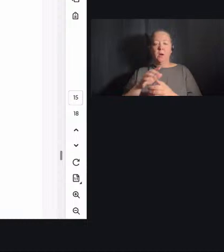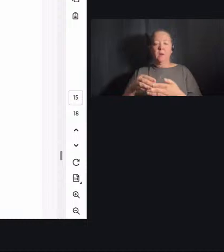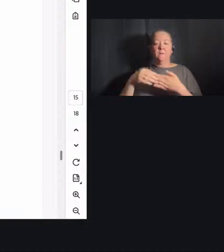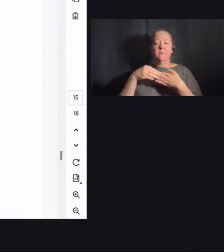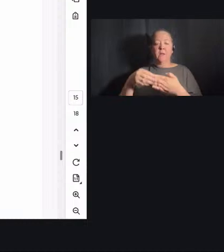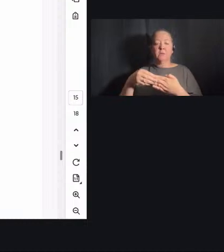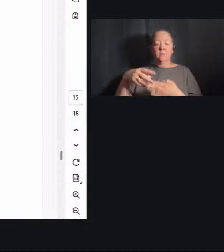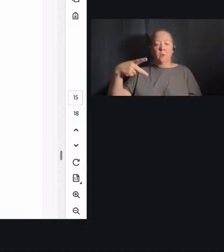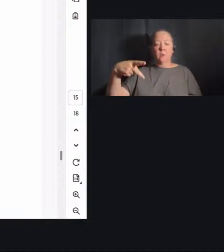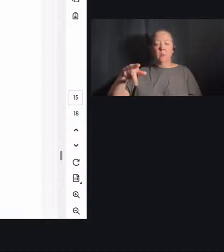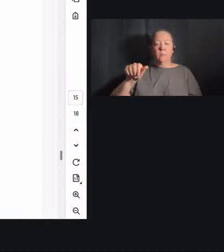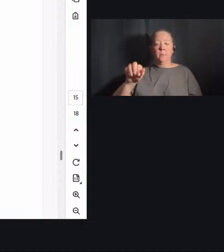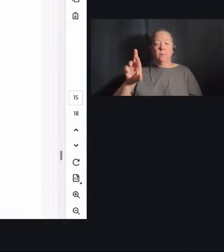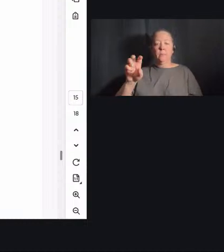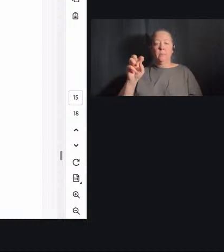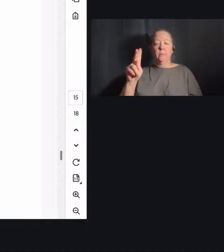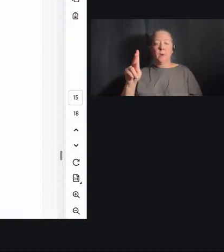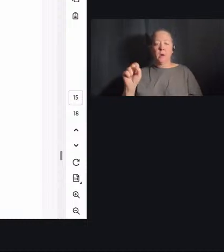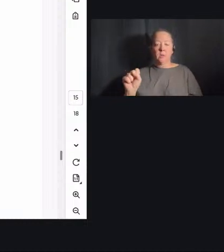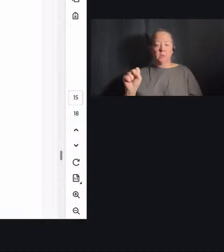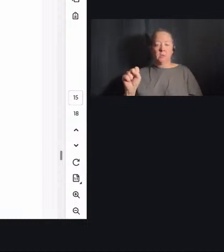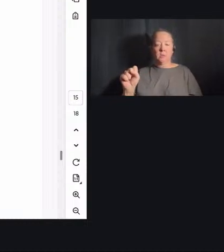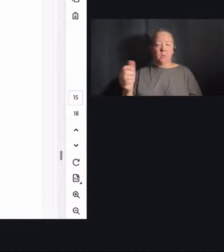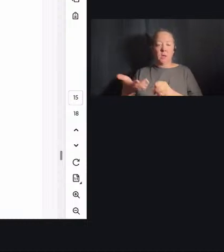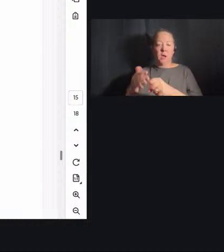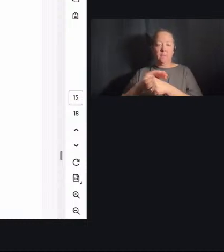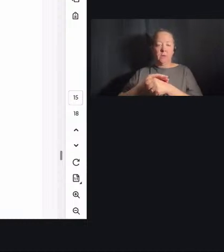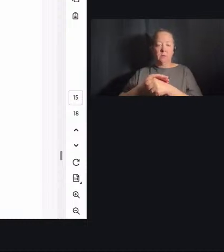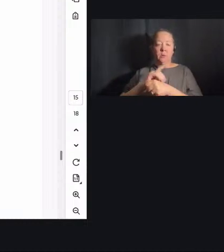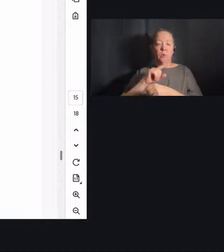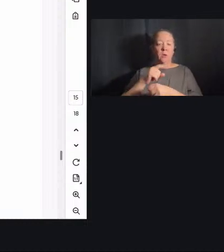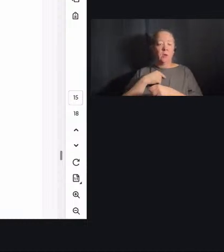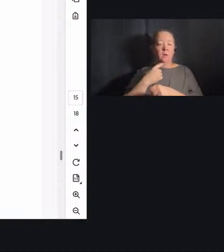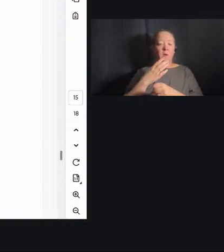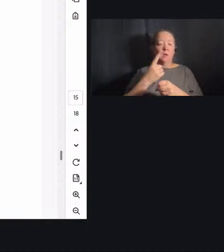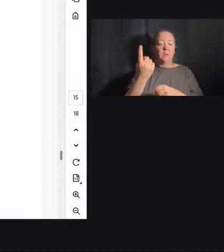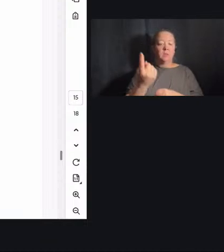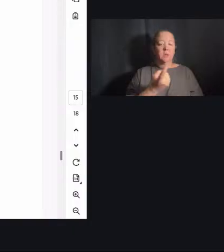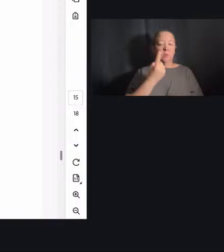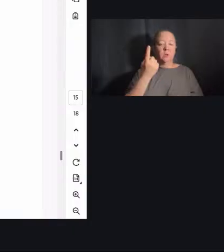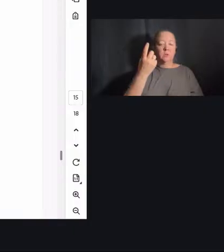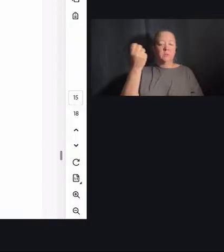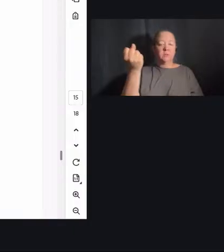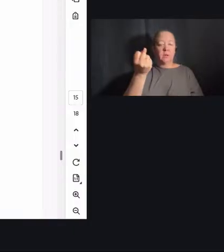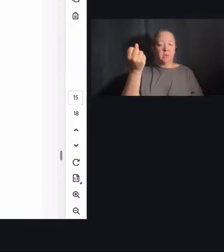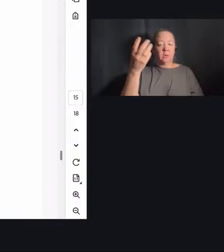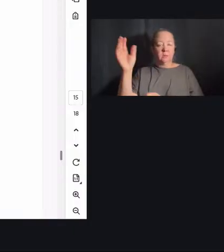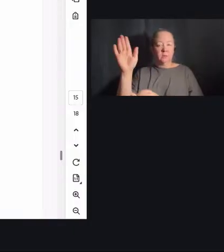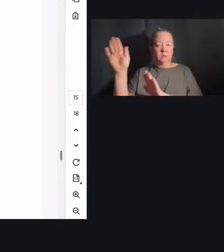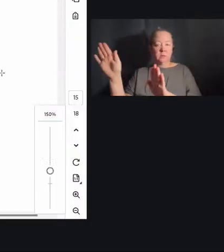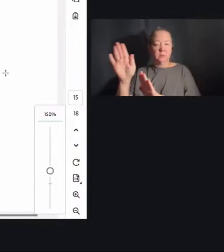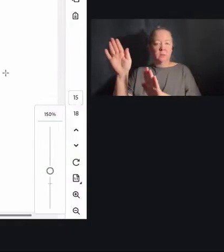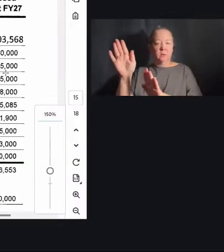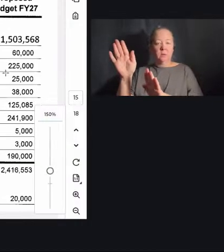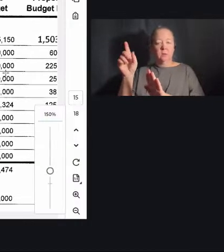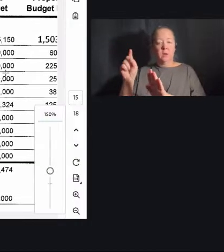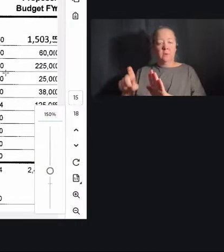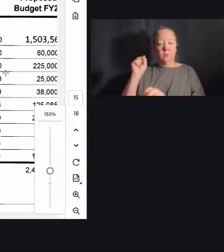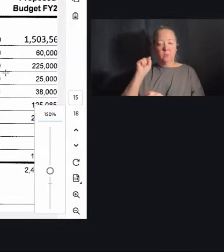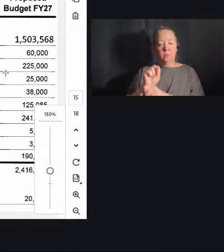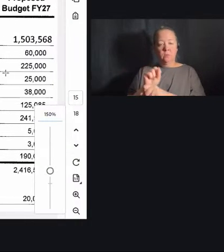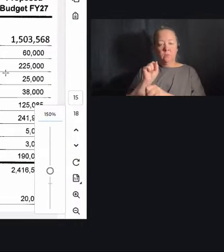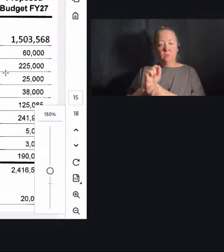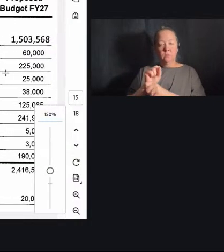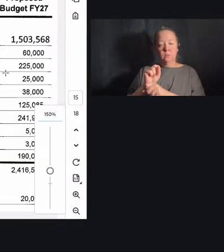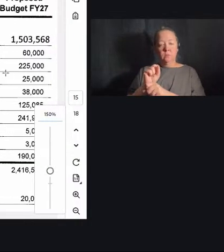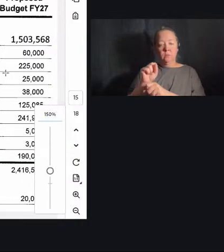covers Saturday and Sunday. And so on Saturday, it's the end of the work week, and you have to work within the work week. And so